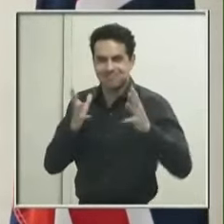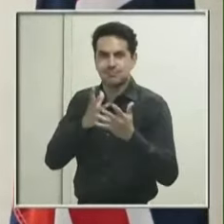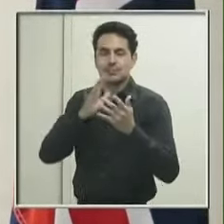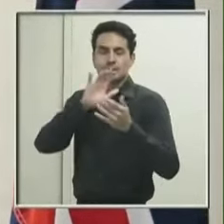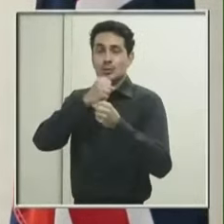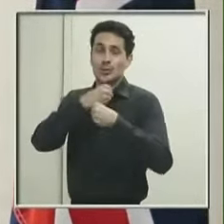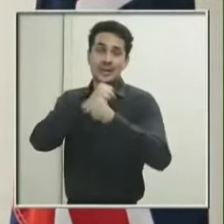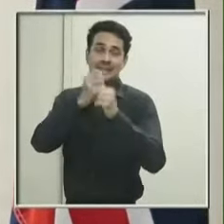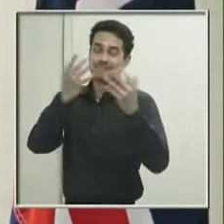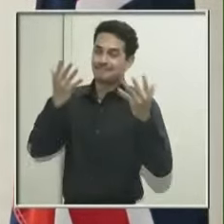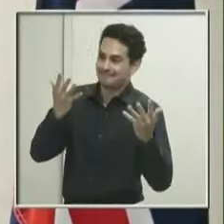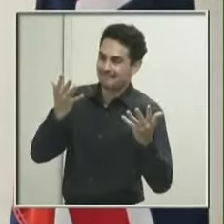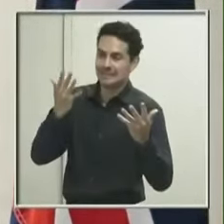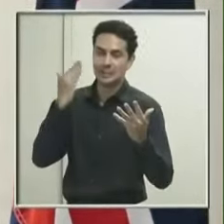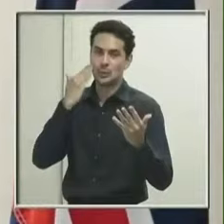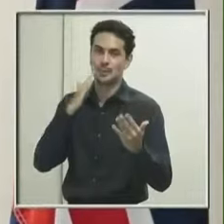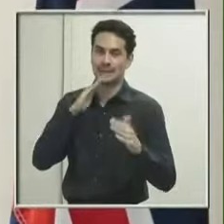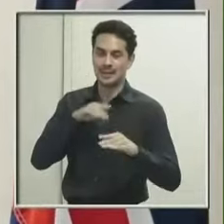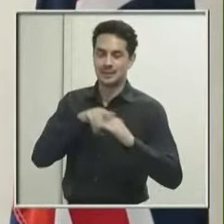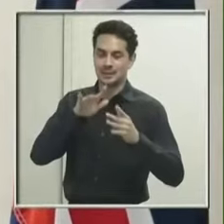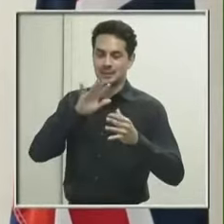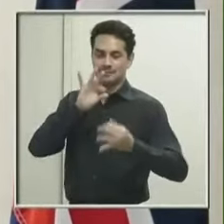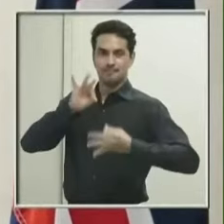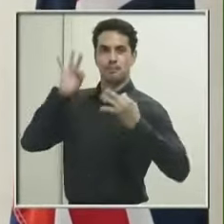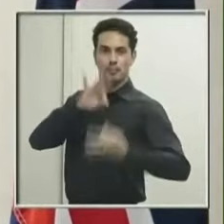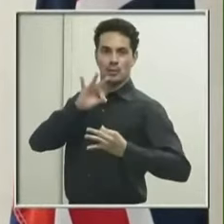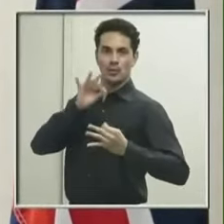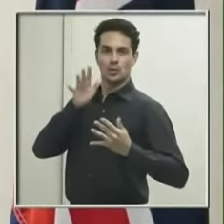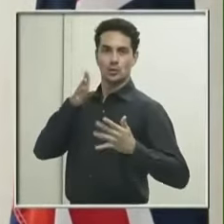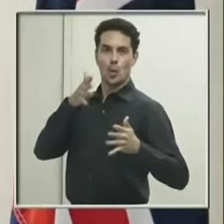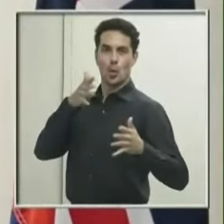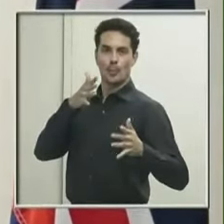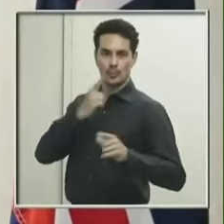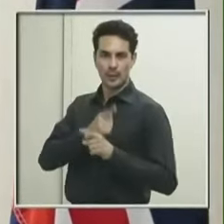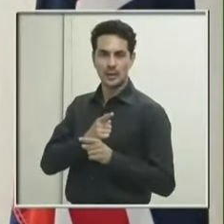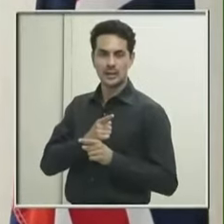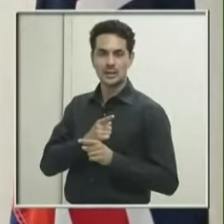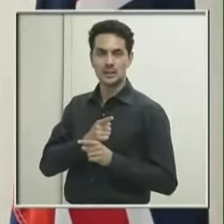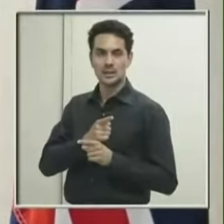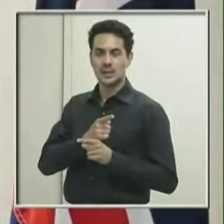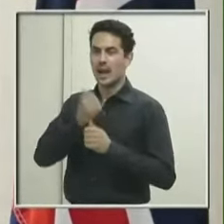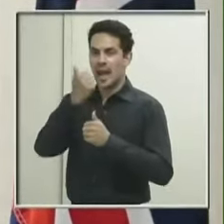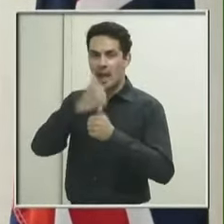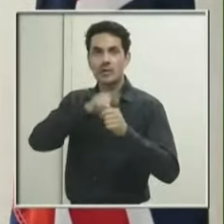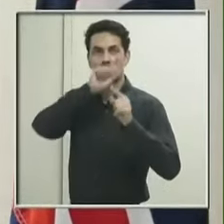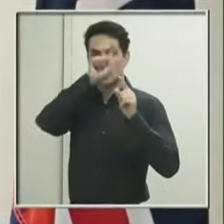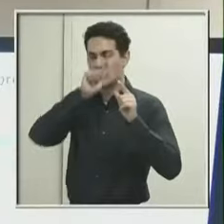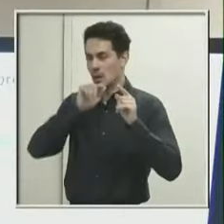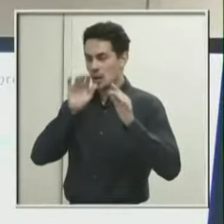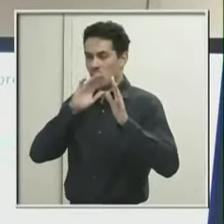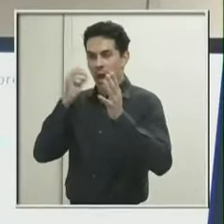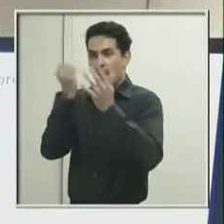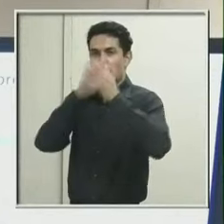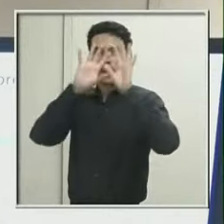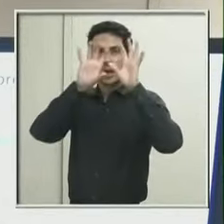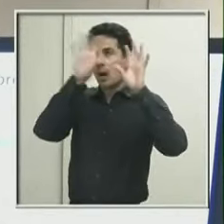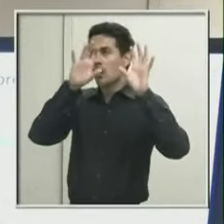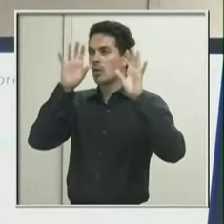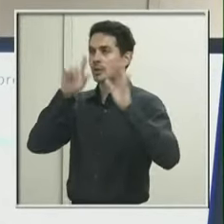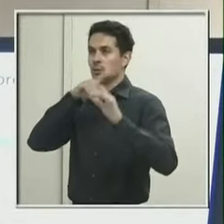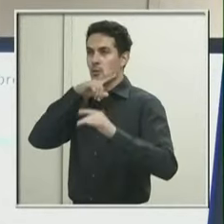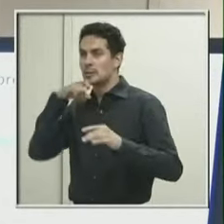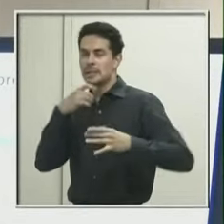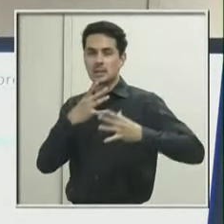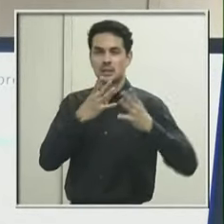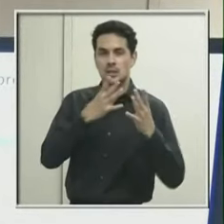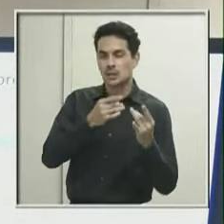perfect storm. It truly appeared to be all of those things together. And I didn't know the